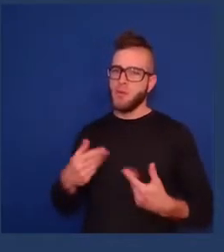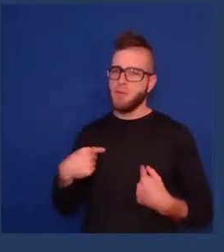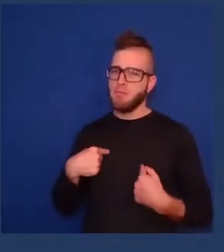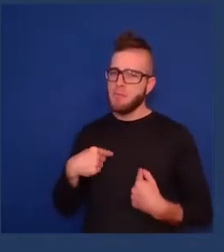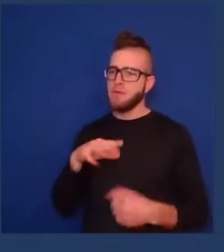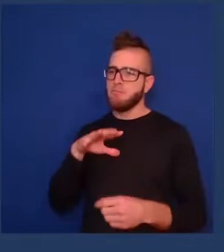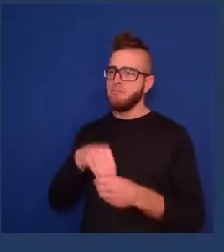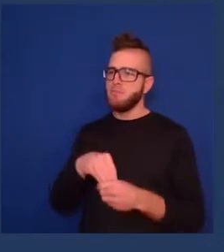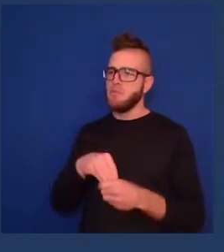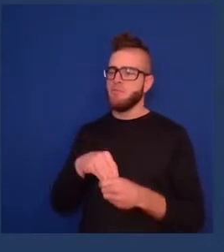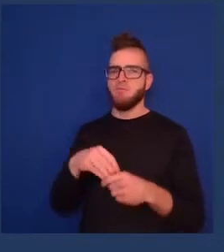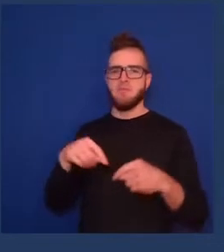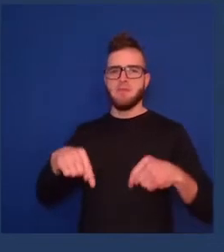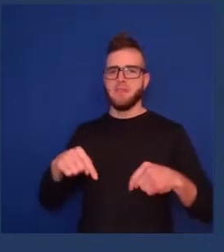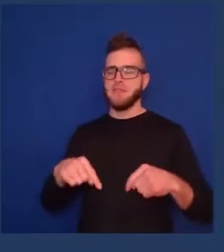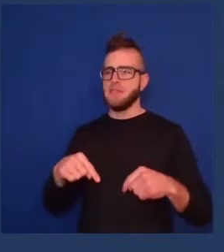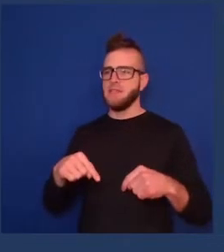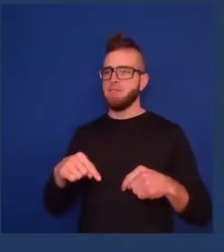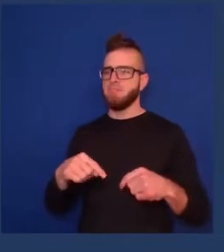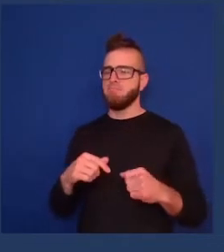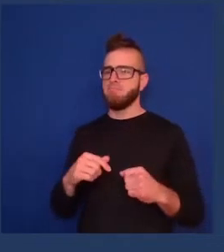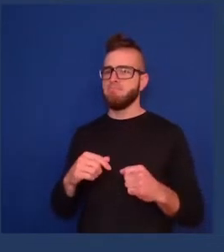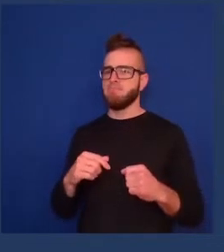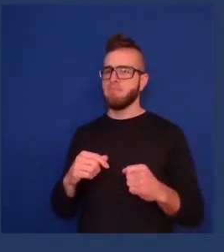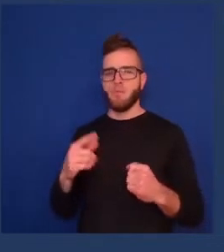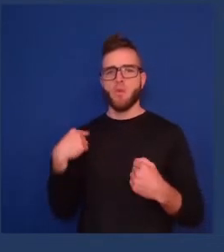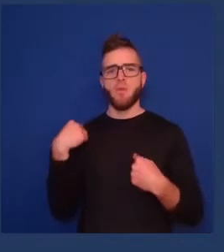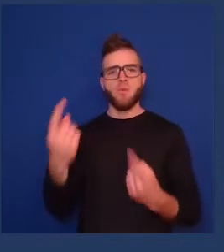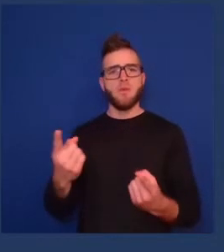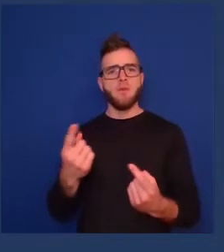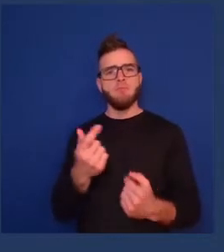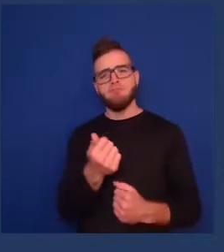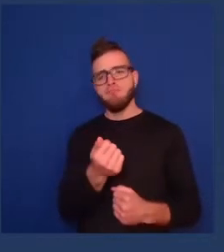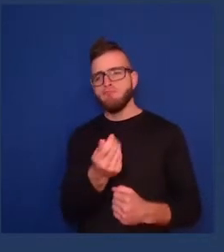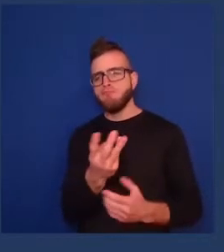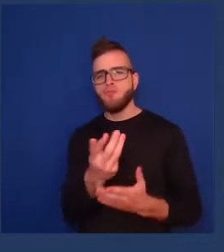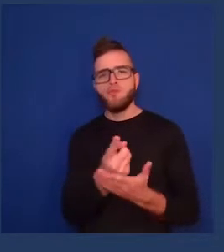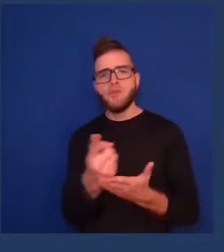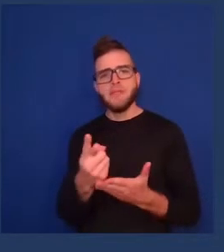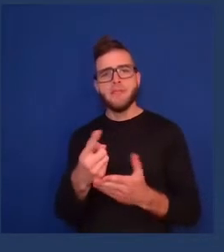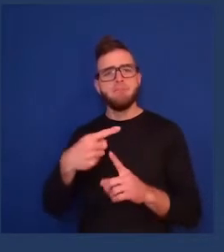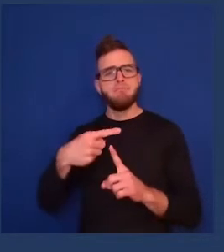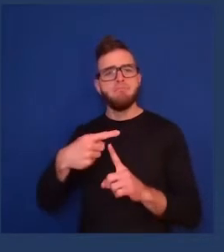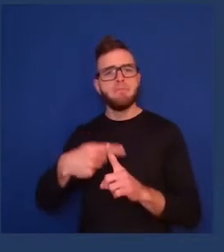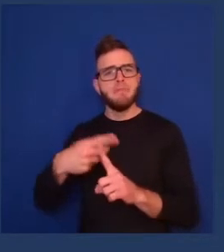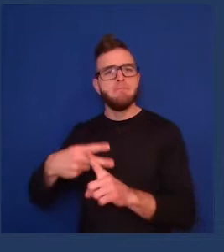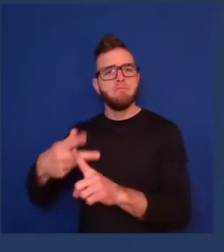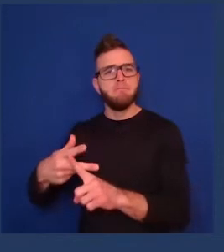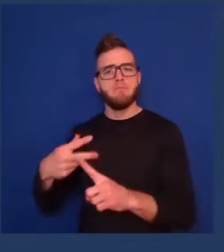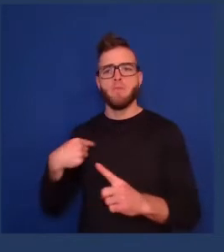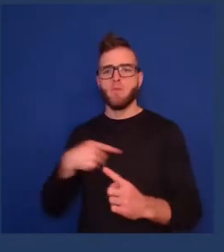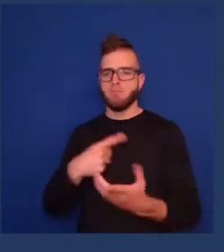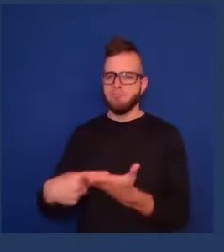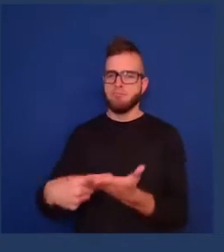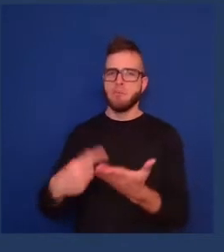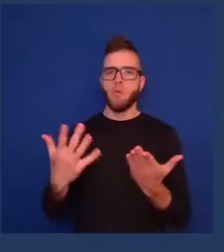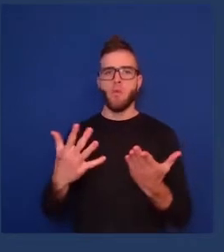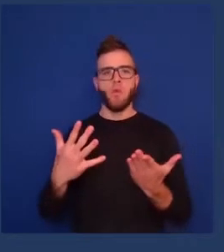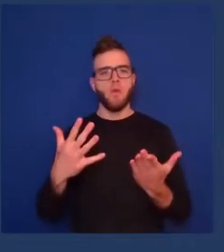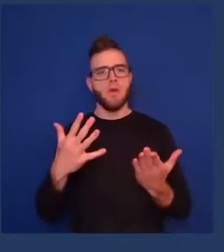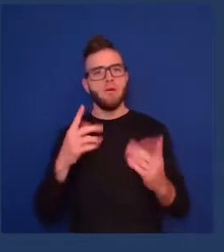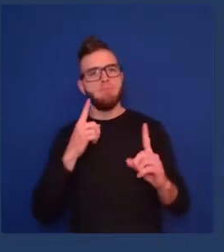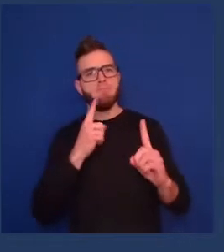employees. We've been in discussions, in recent weeks and months about what it means to come out of this more united. And I